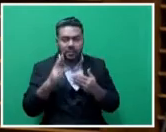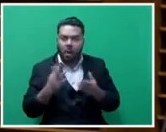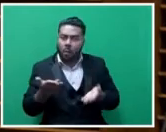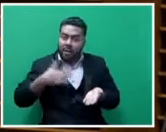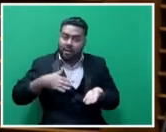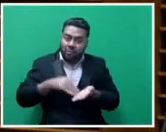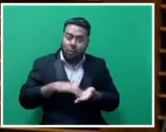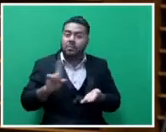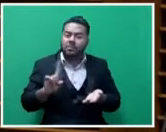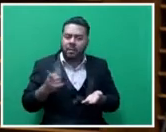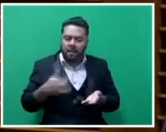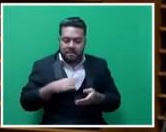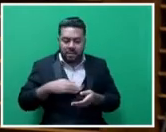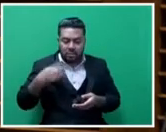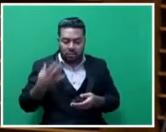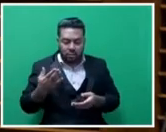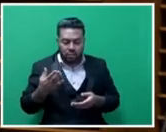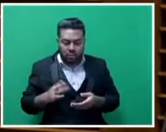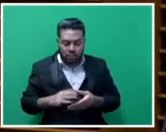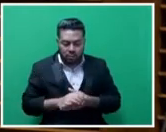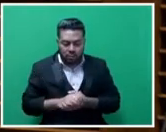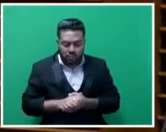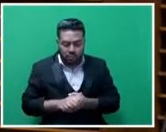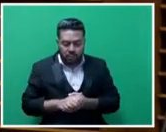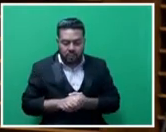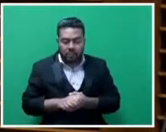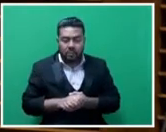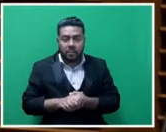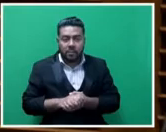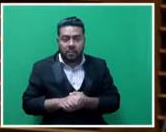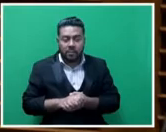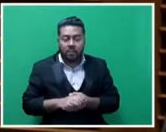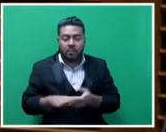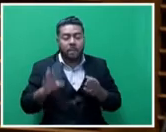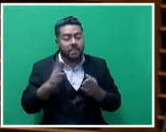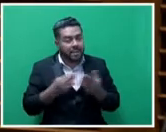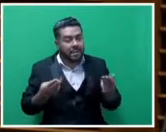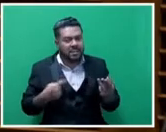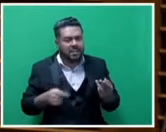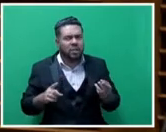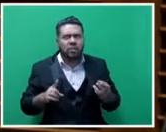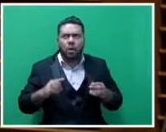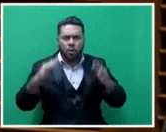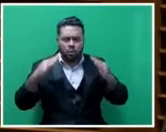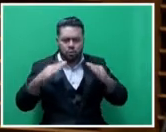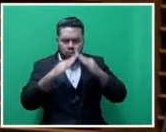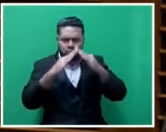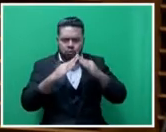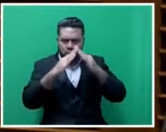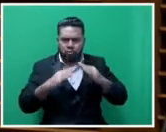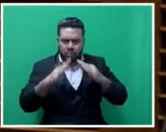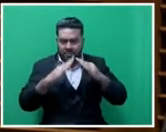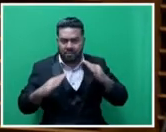the Ministry also issues import permits for materials such as roofing coils and cyclonic